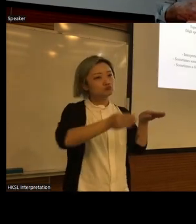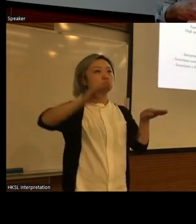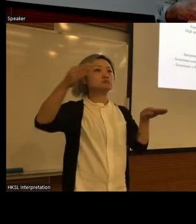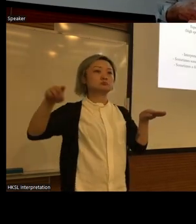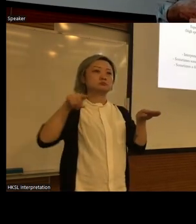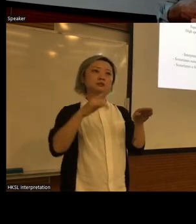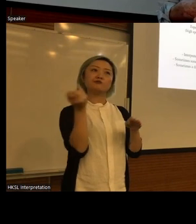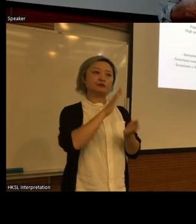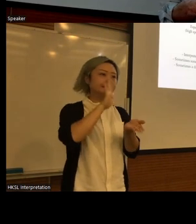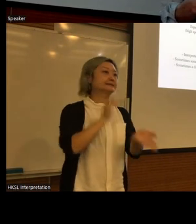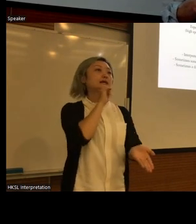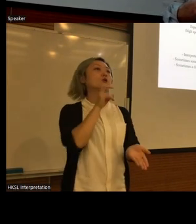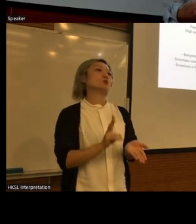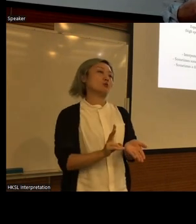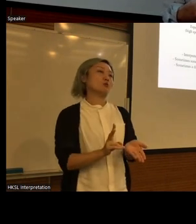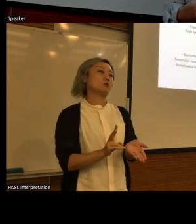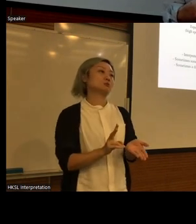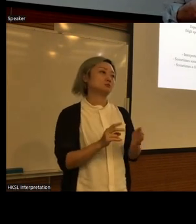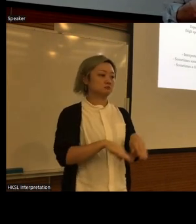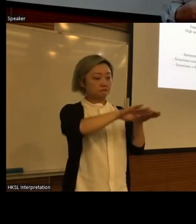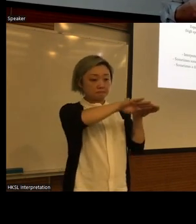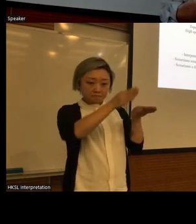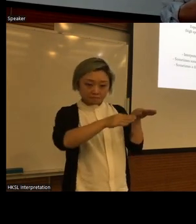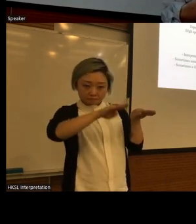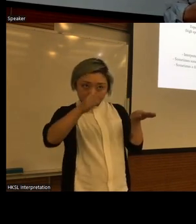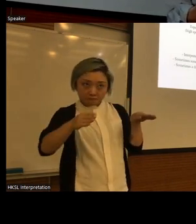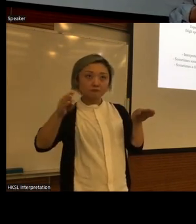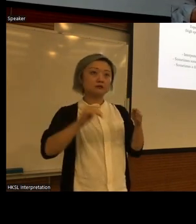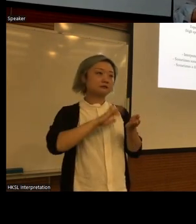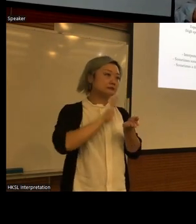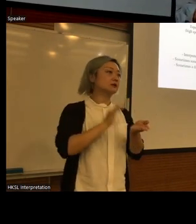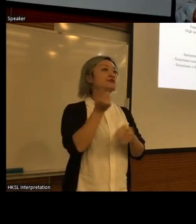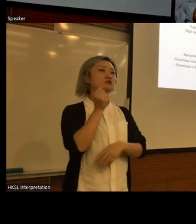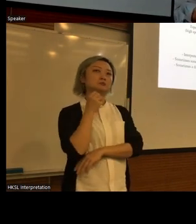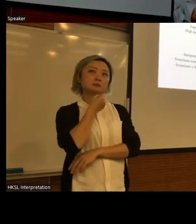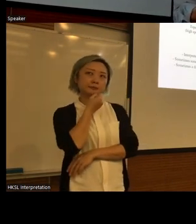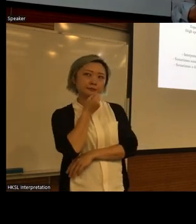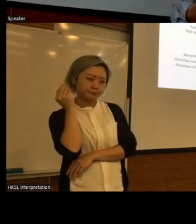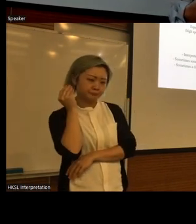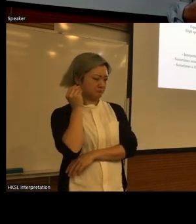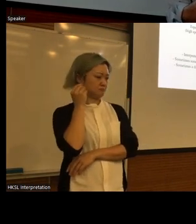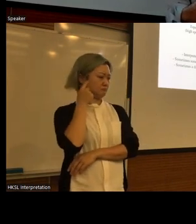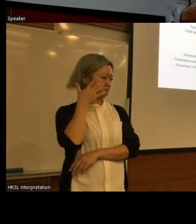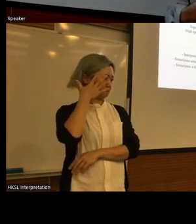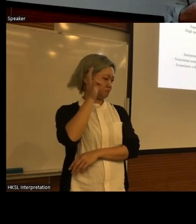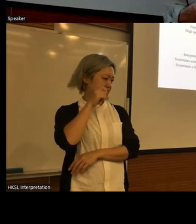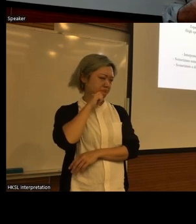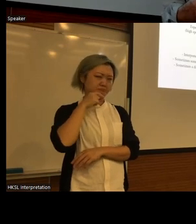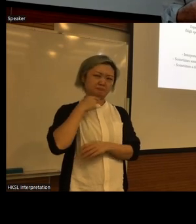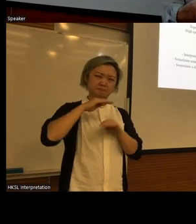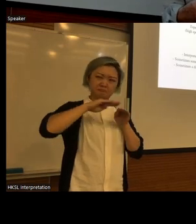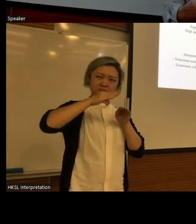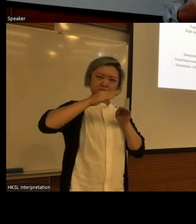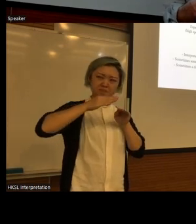of the speech. And sometimes when you hear conference interpreters, very often you realize that